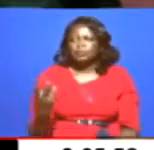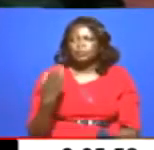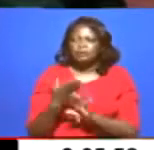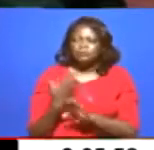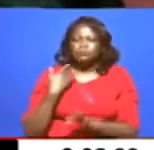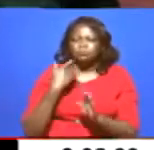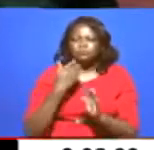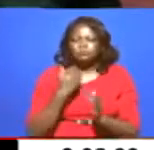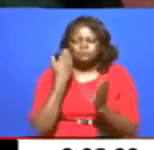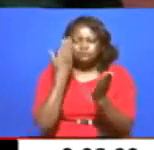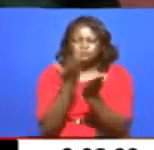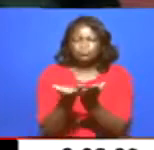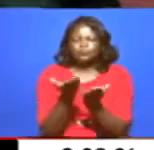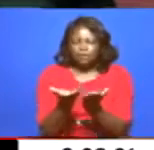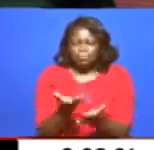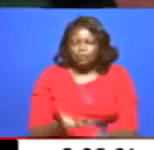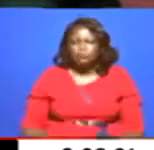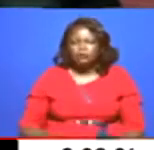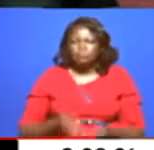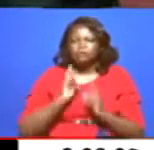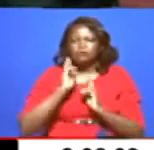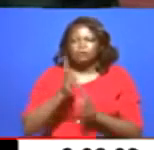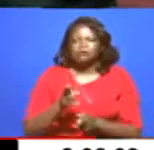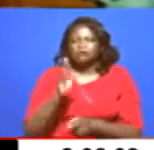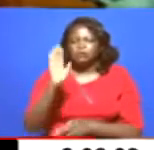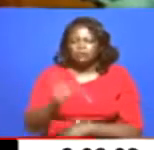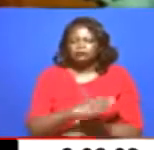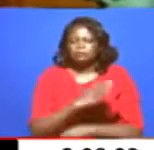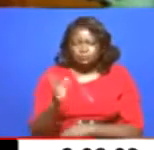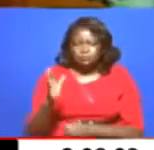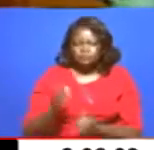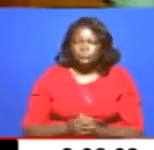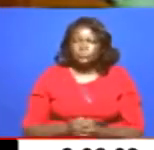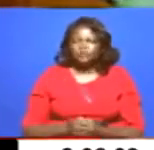it tables its report to the plenary. For Prime Edition, I'm Gladys Mungai.